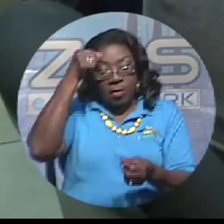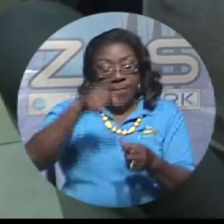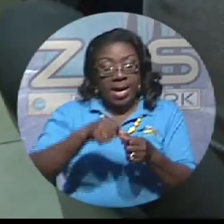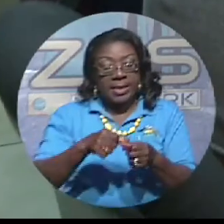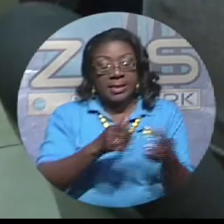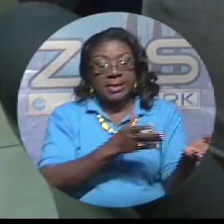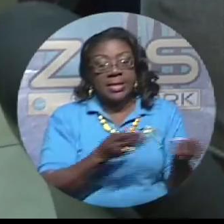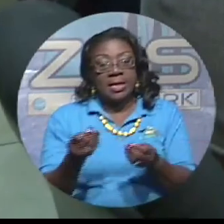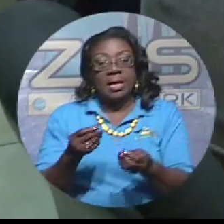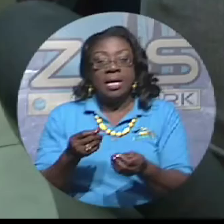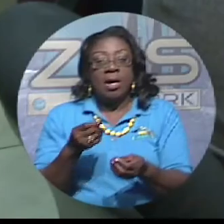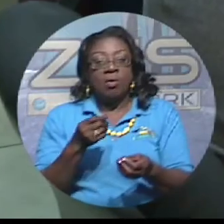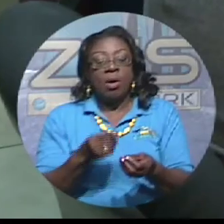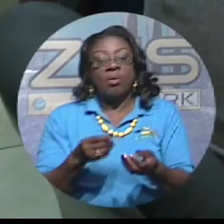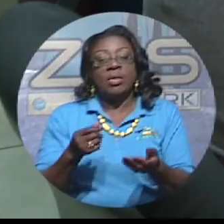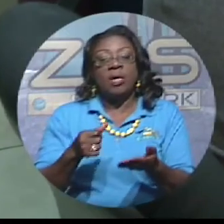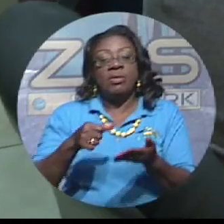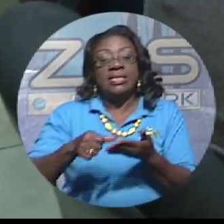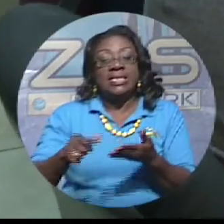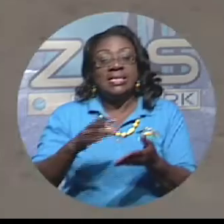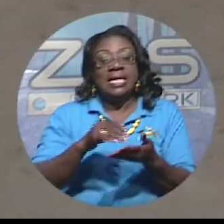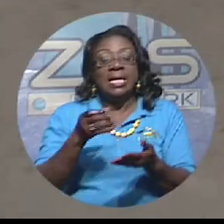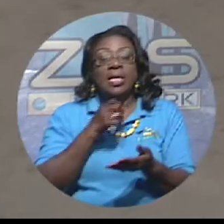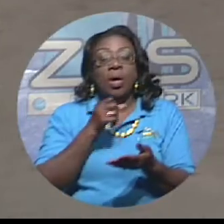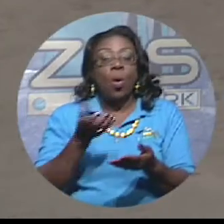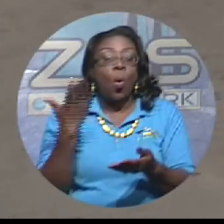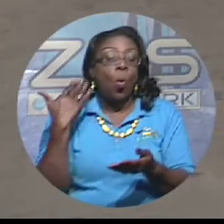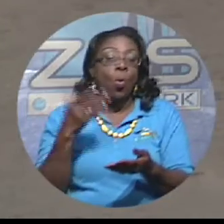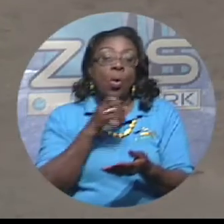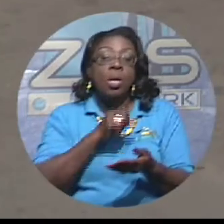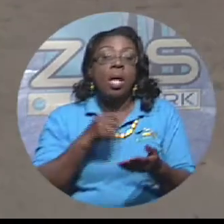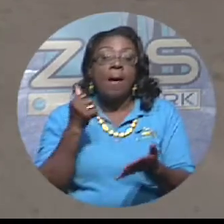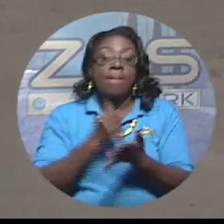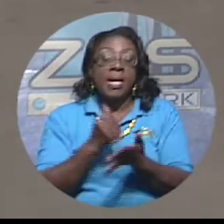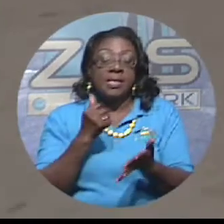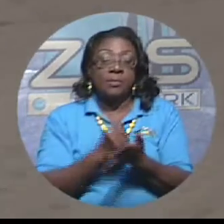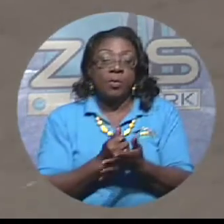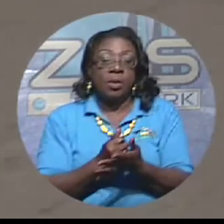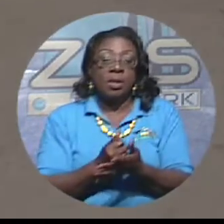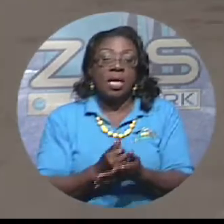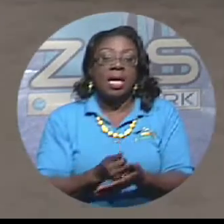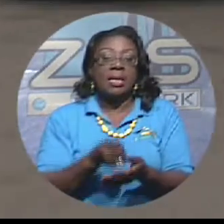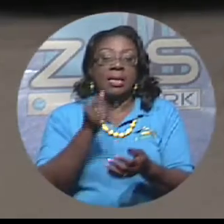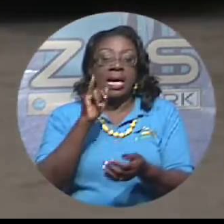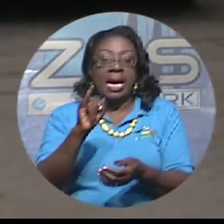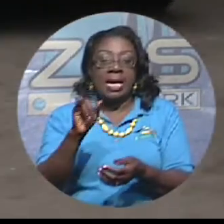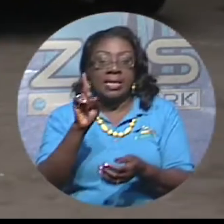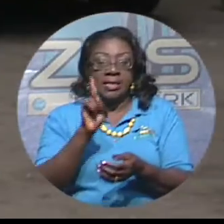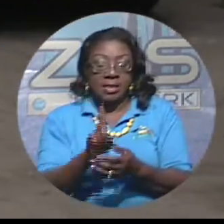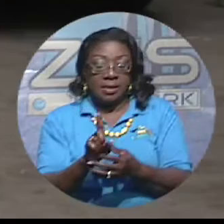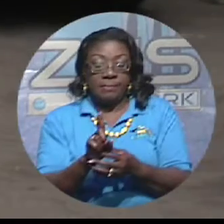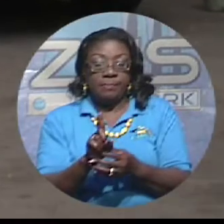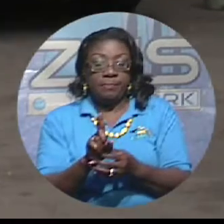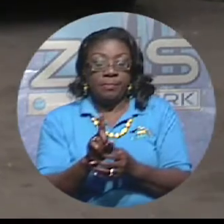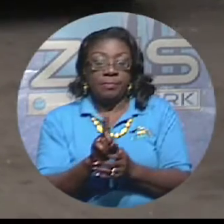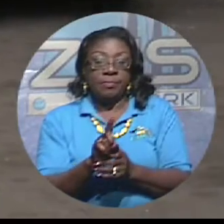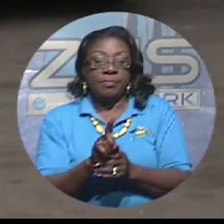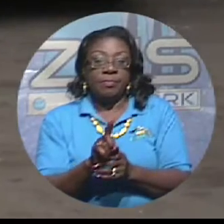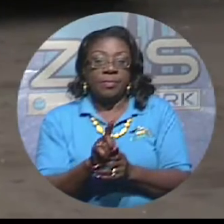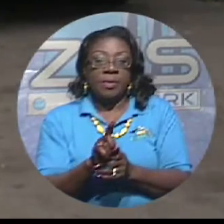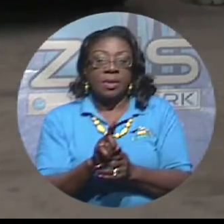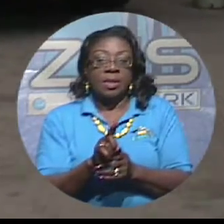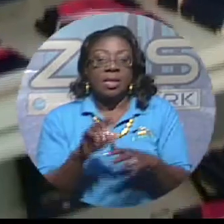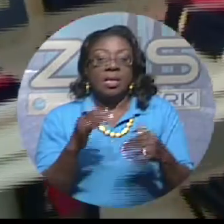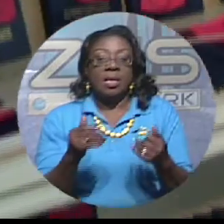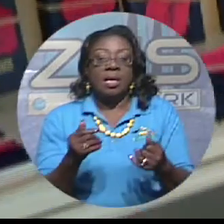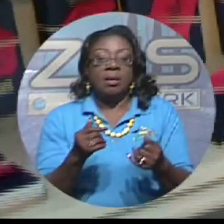and old passports where applicable. Signed letters of authorization and identification are also required for all third-party collections. Now,